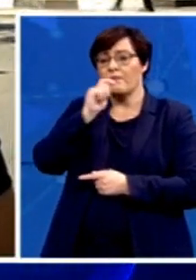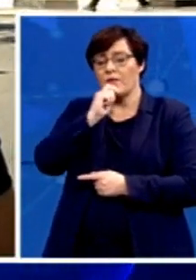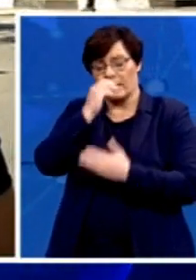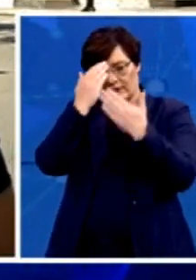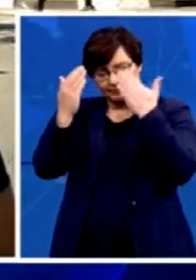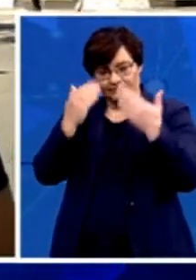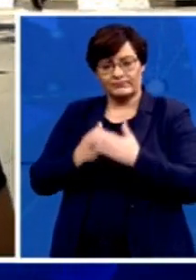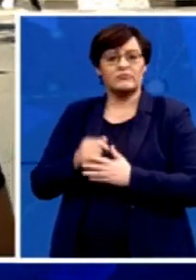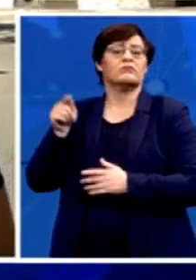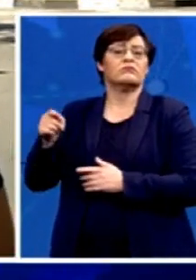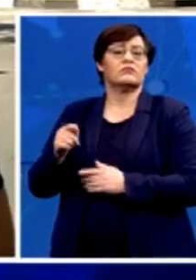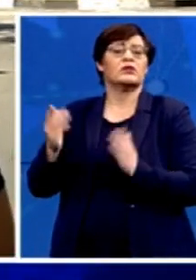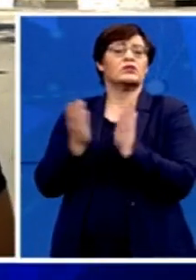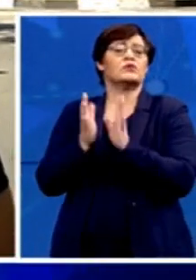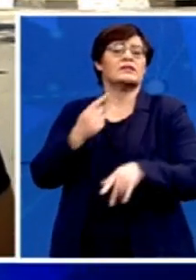saying?